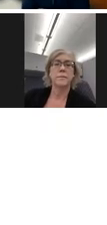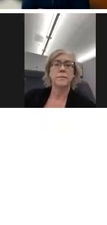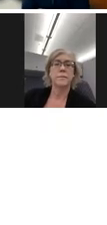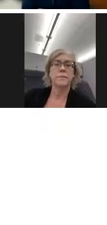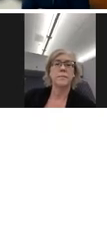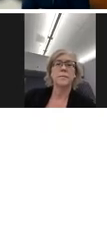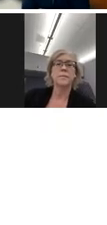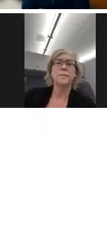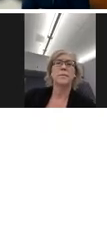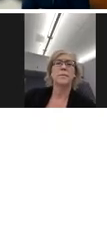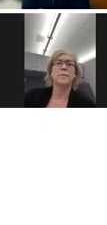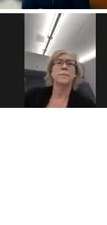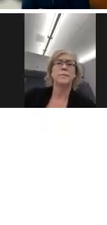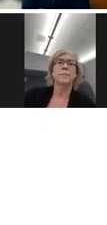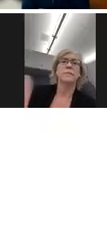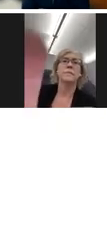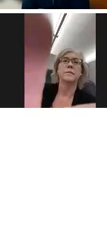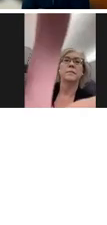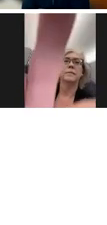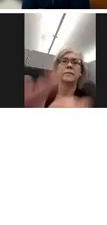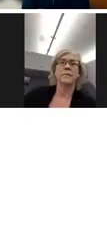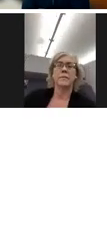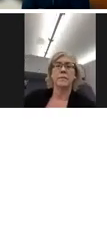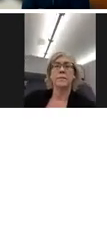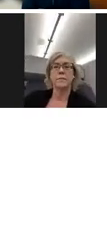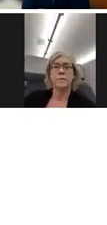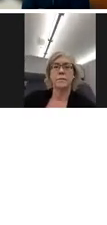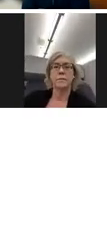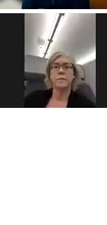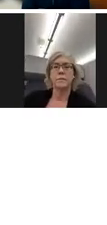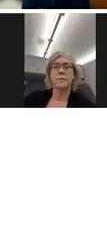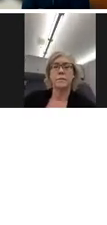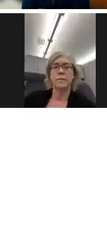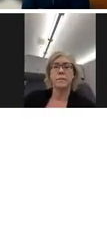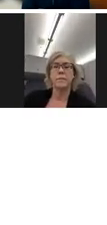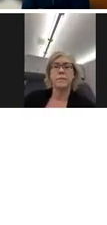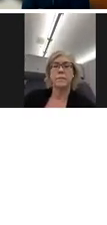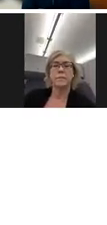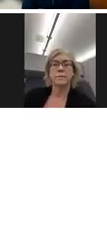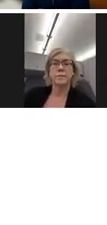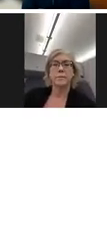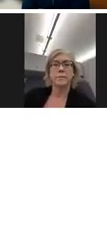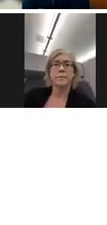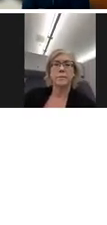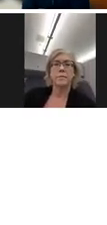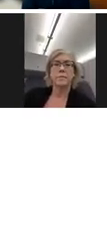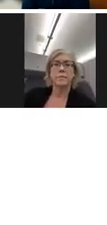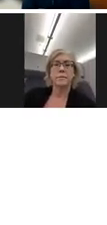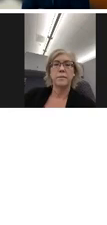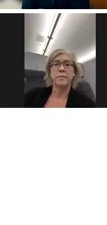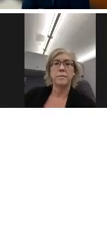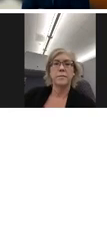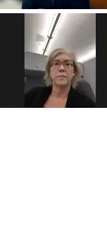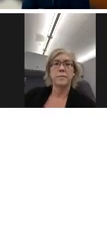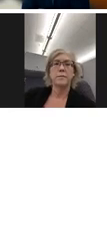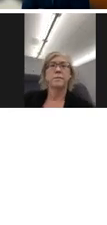Corrections. We have had staff that have worked in Folsom Prison with people who are trying to get into the workforce from prison. And we also